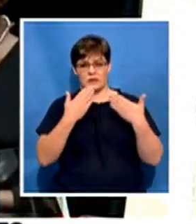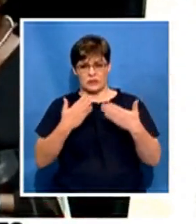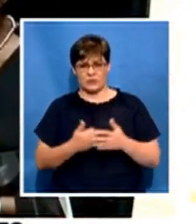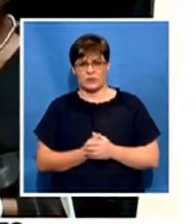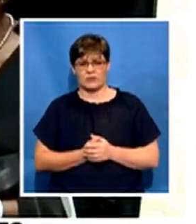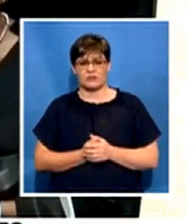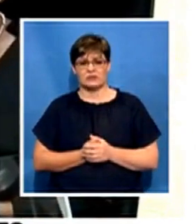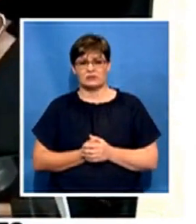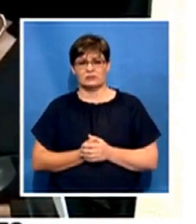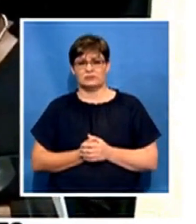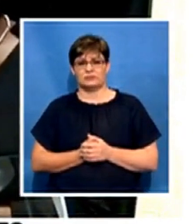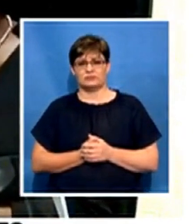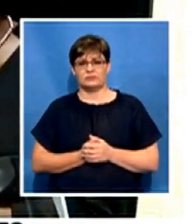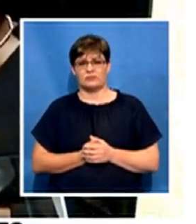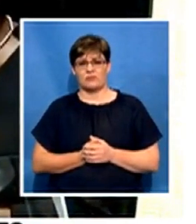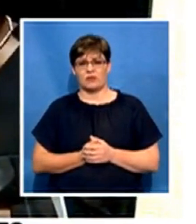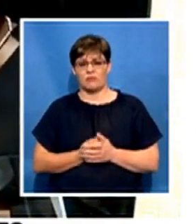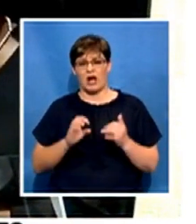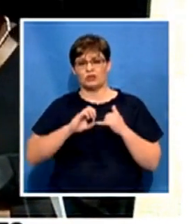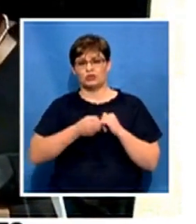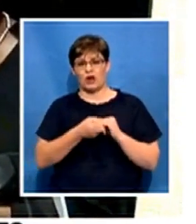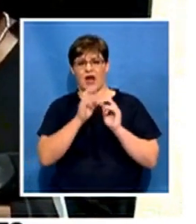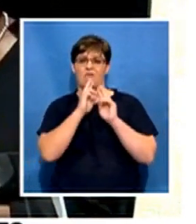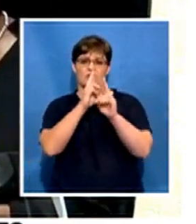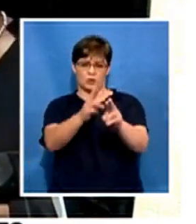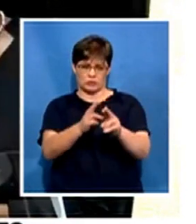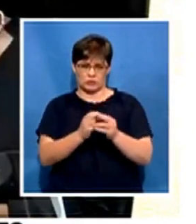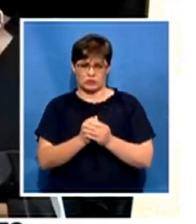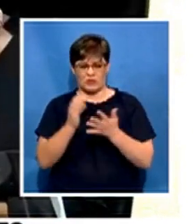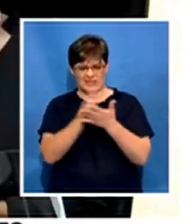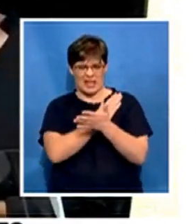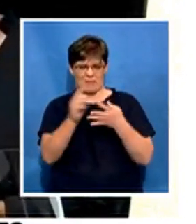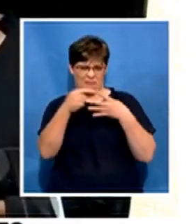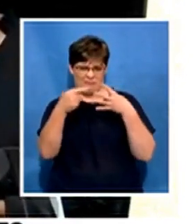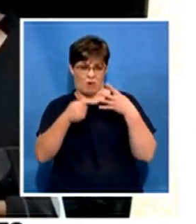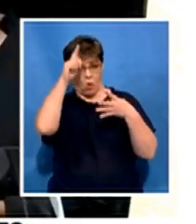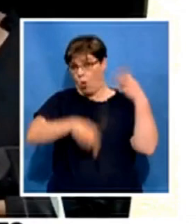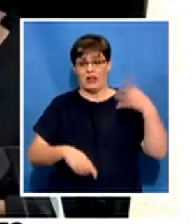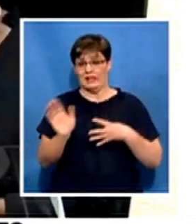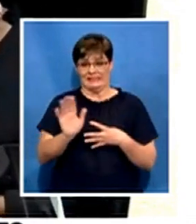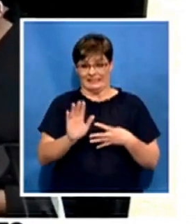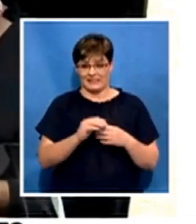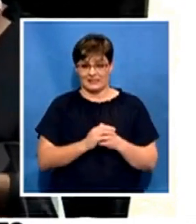attempt to respond to some, not all, of the questions that have been posed.